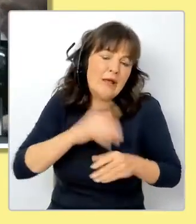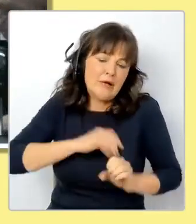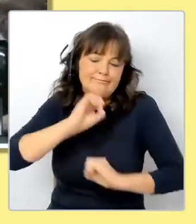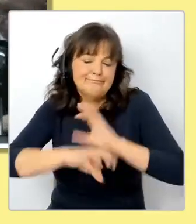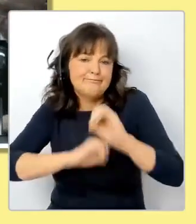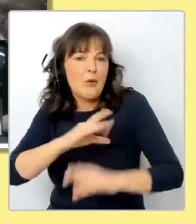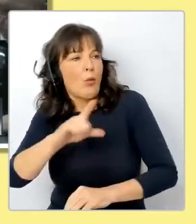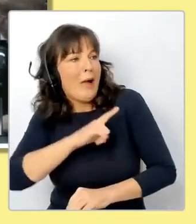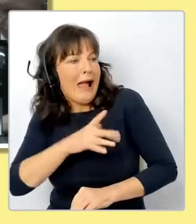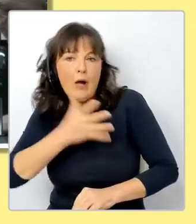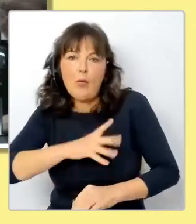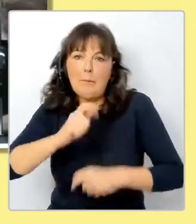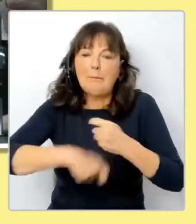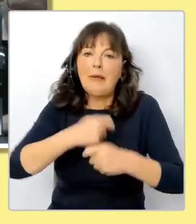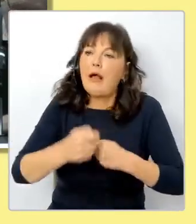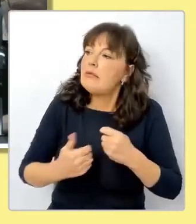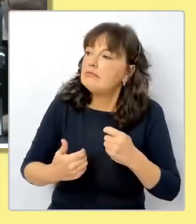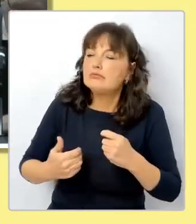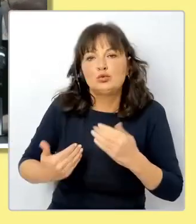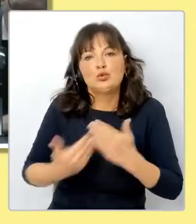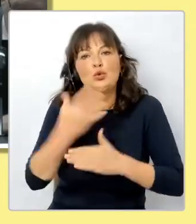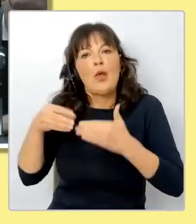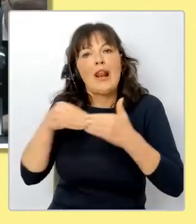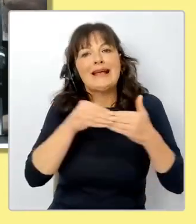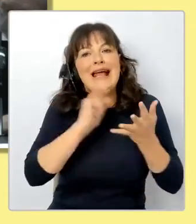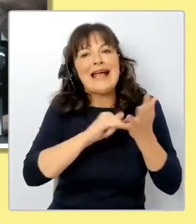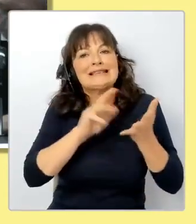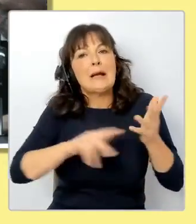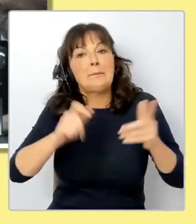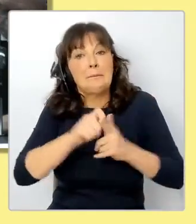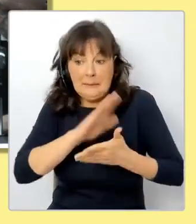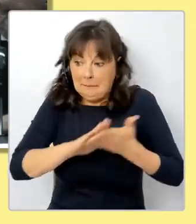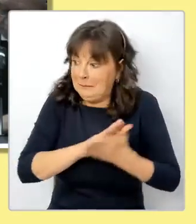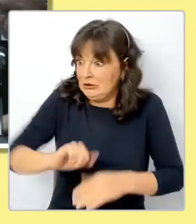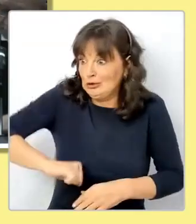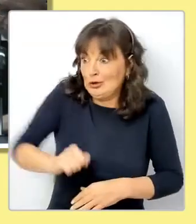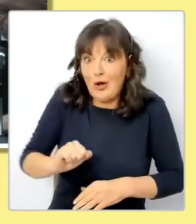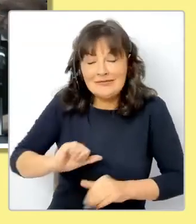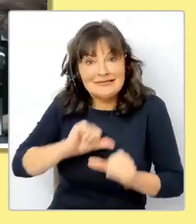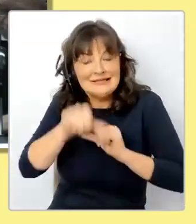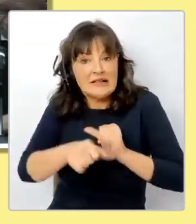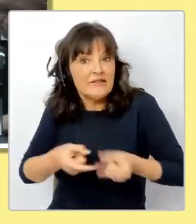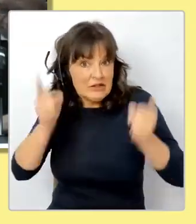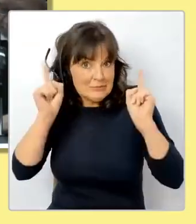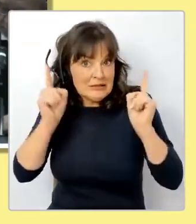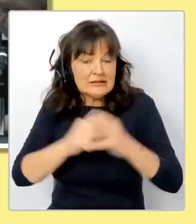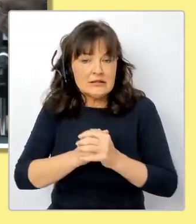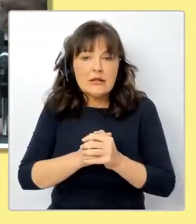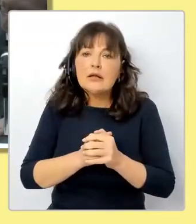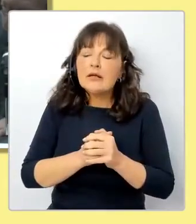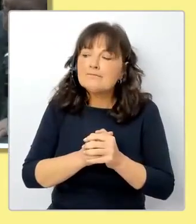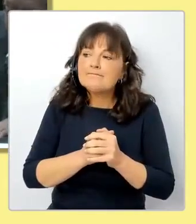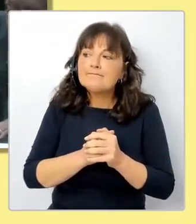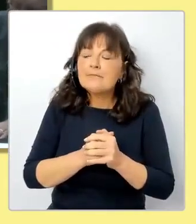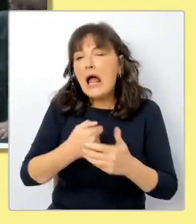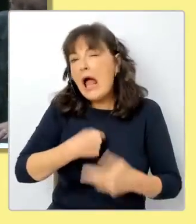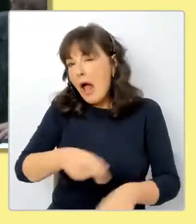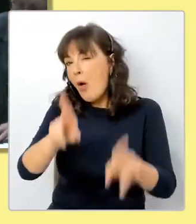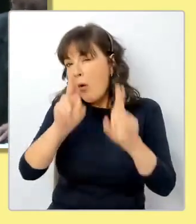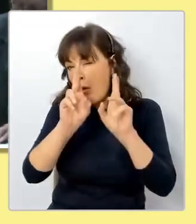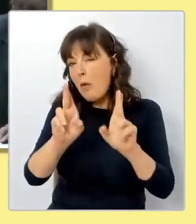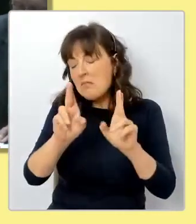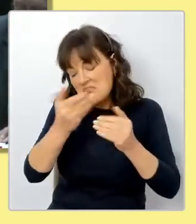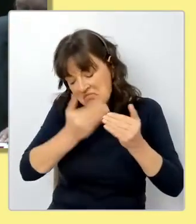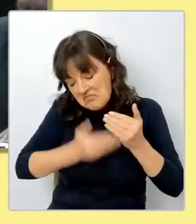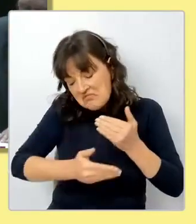next leader of the SNP, Scotland's next First Minister? Well, I hope it's because you'll see throughout the course of this